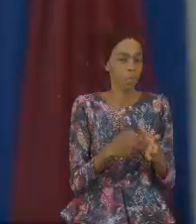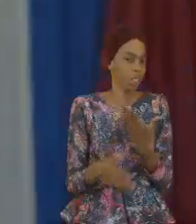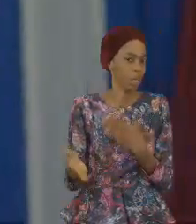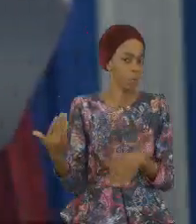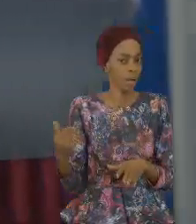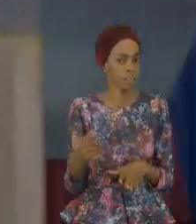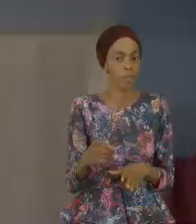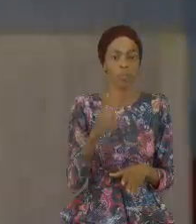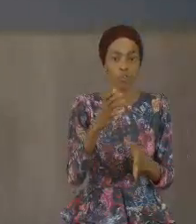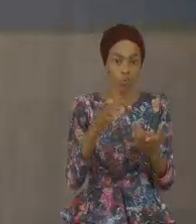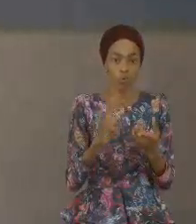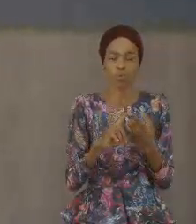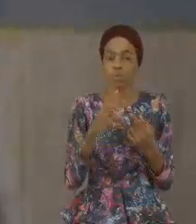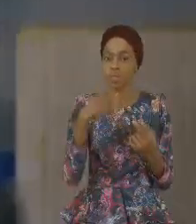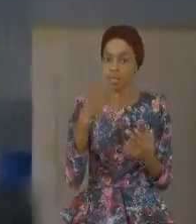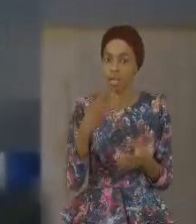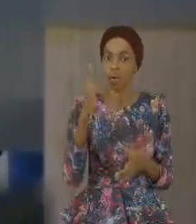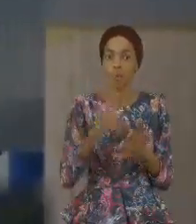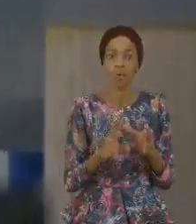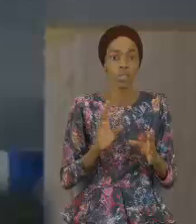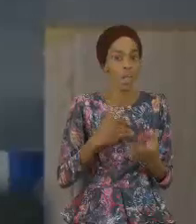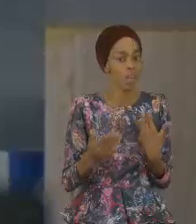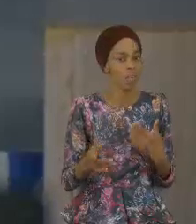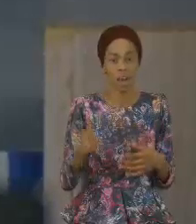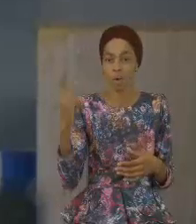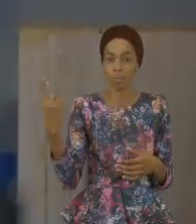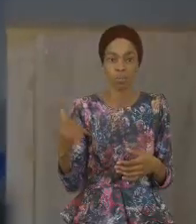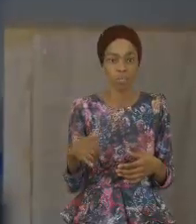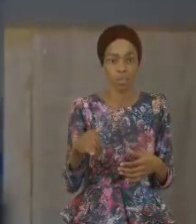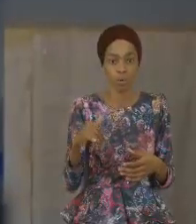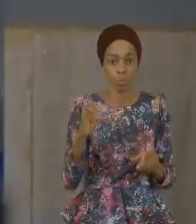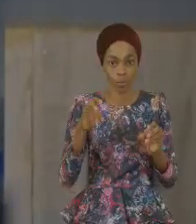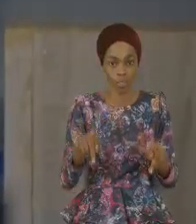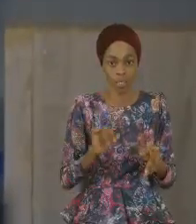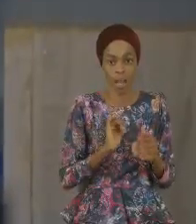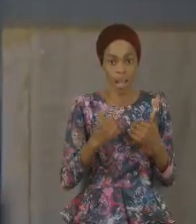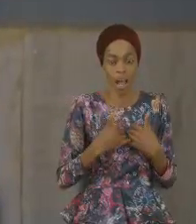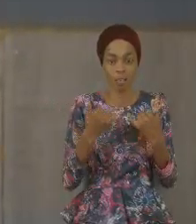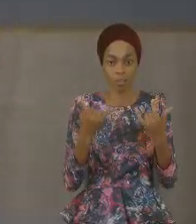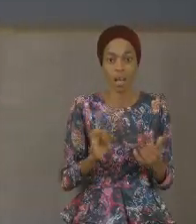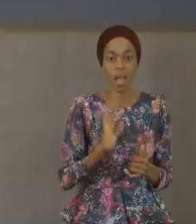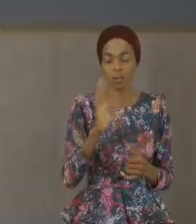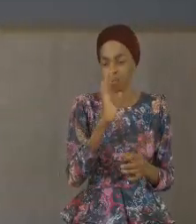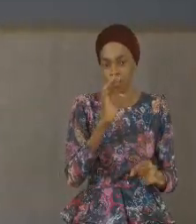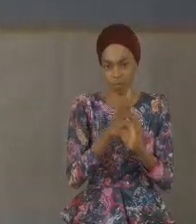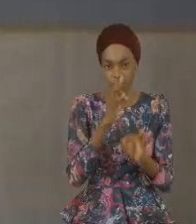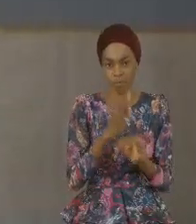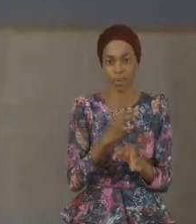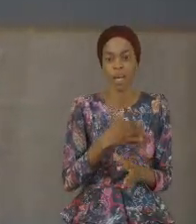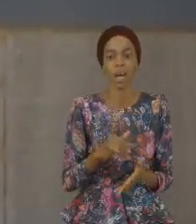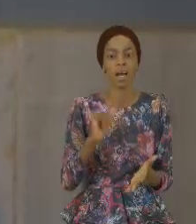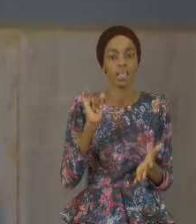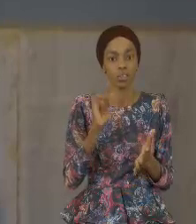want to say, whatever chance I have now, I will be faithful. And you have a